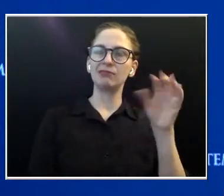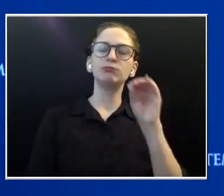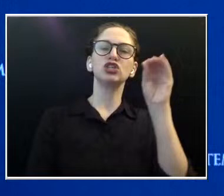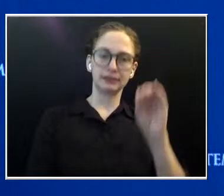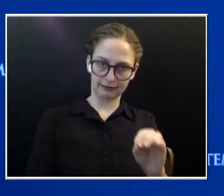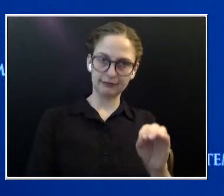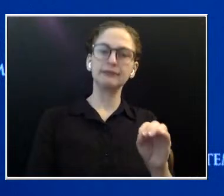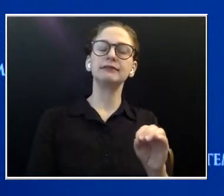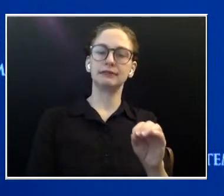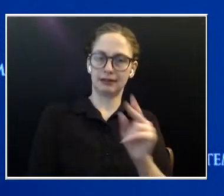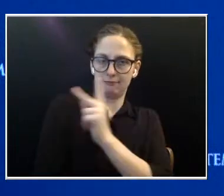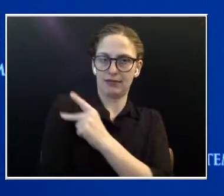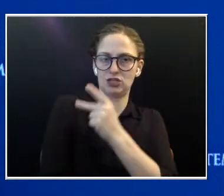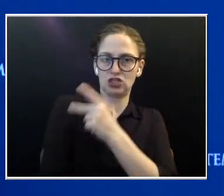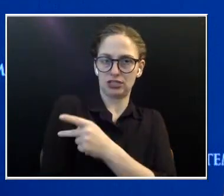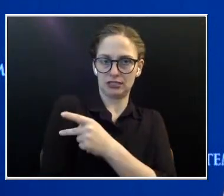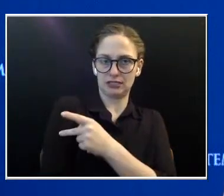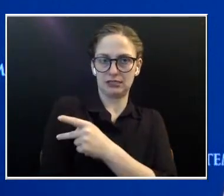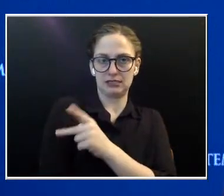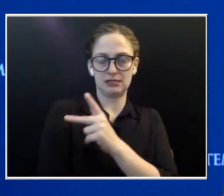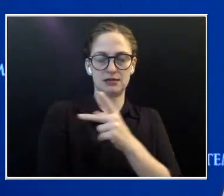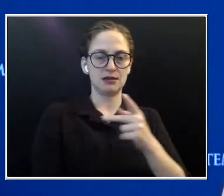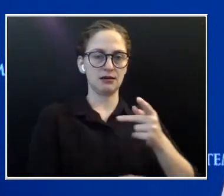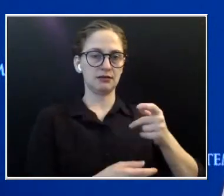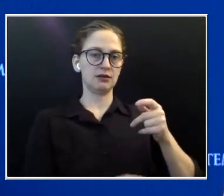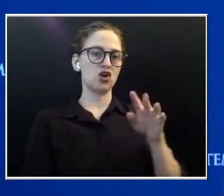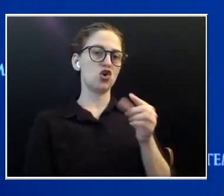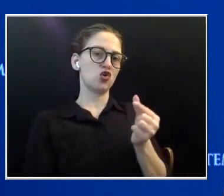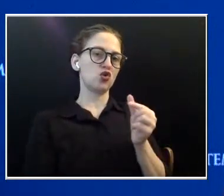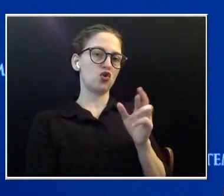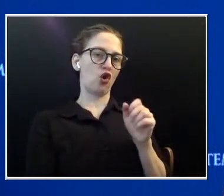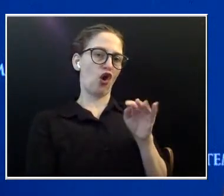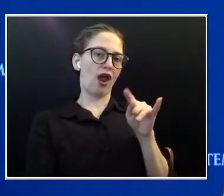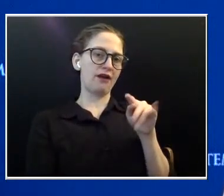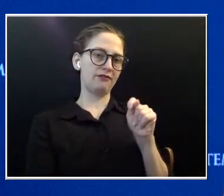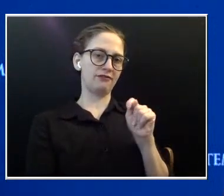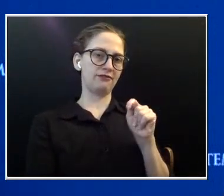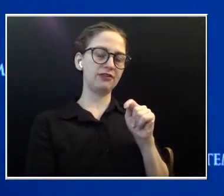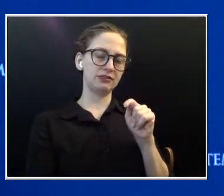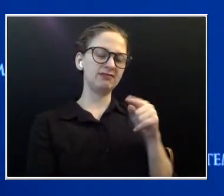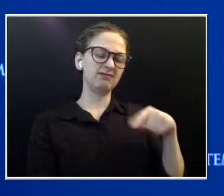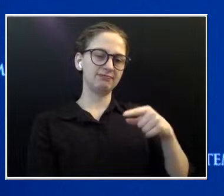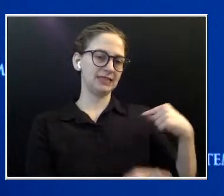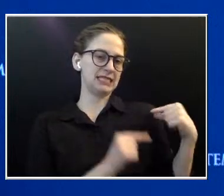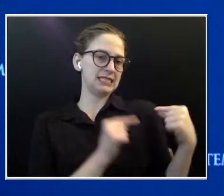engraft these cells and the stem cells that have been genetically modified in our